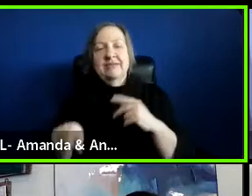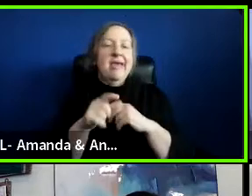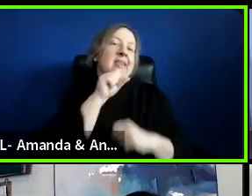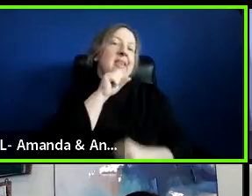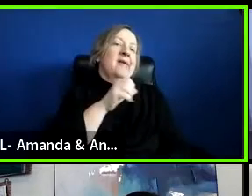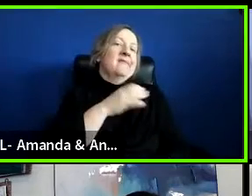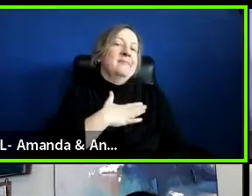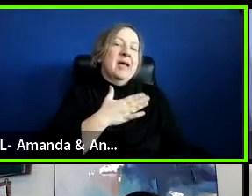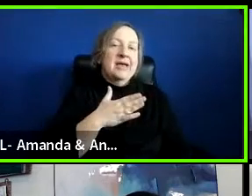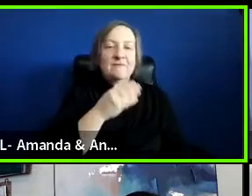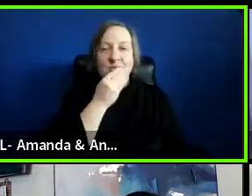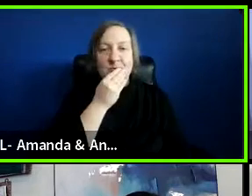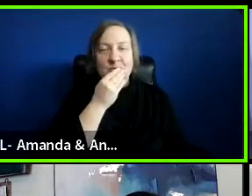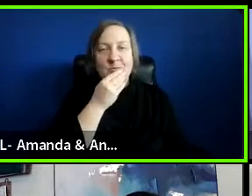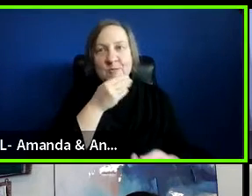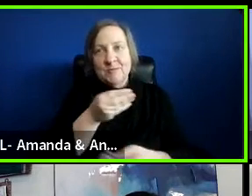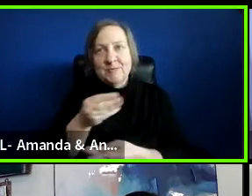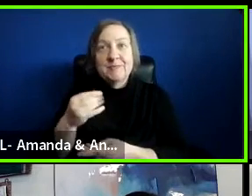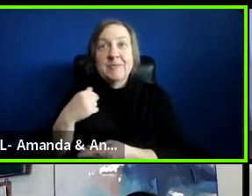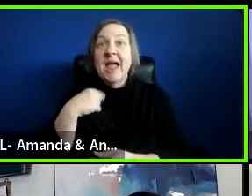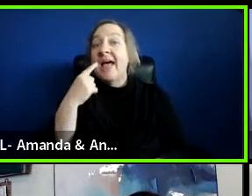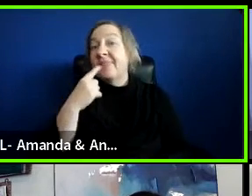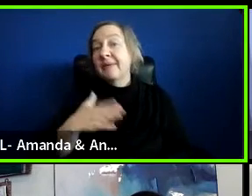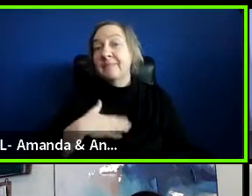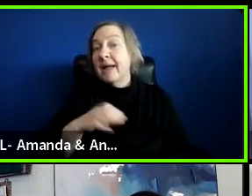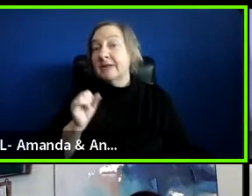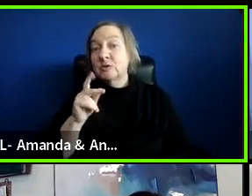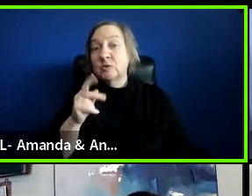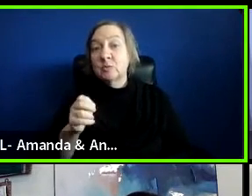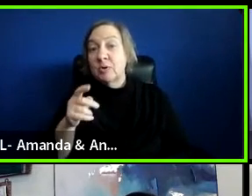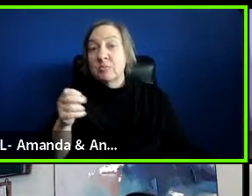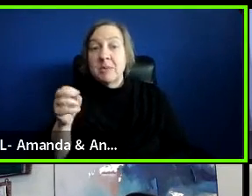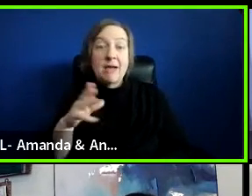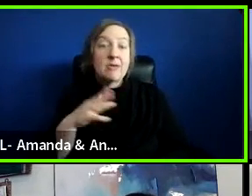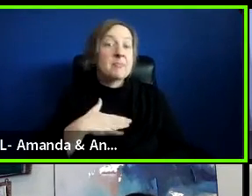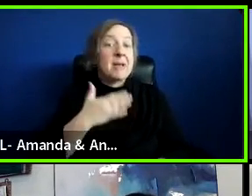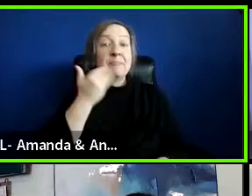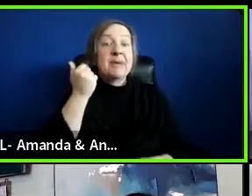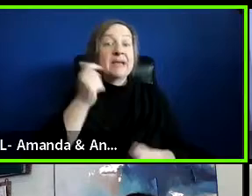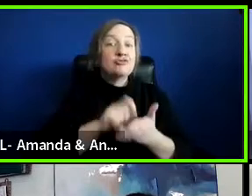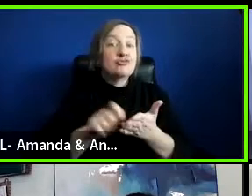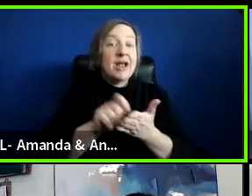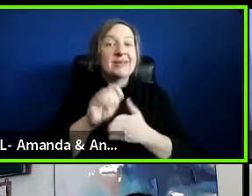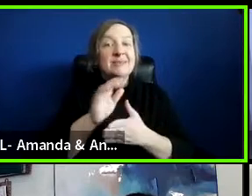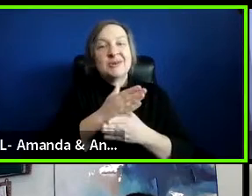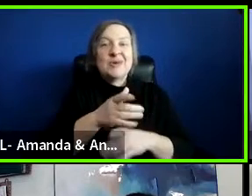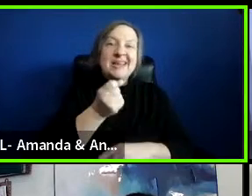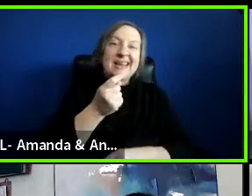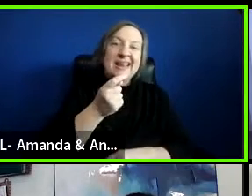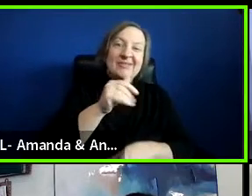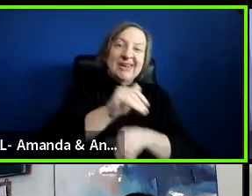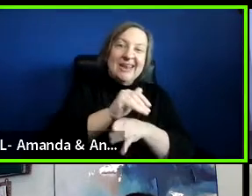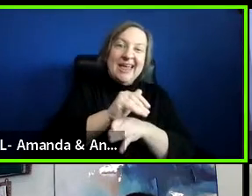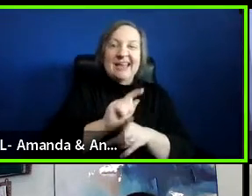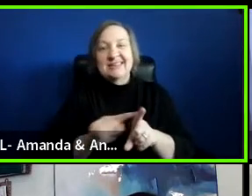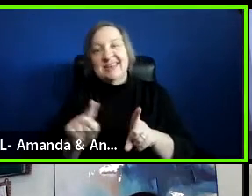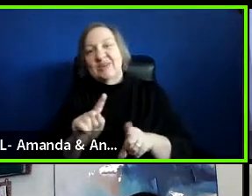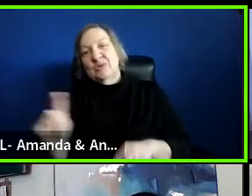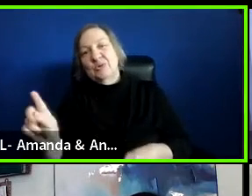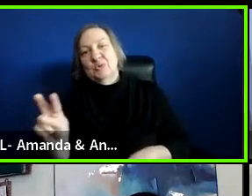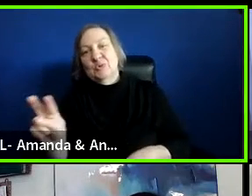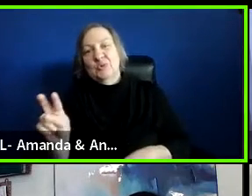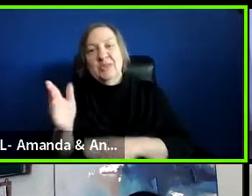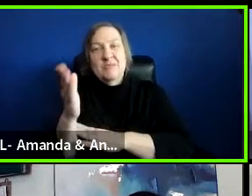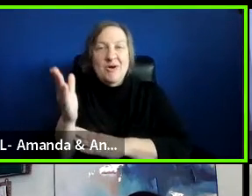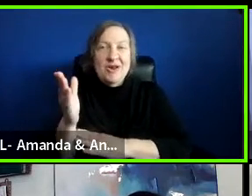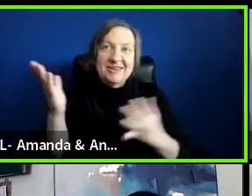I think my superpower is that I do a lot of my best writing between like 11 p.m. and 2 a.m. in the morning